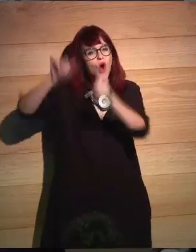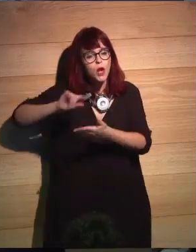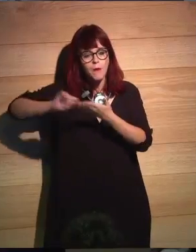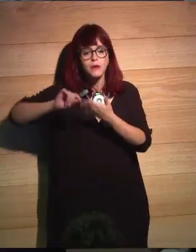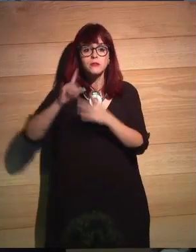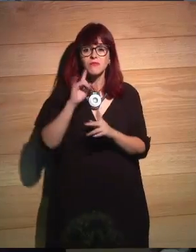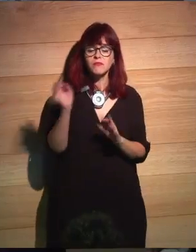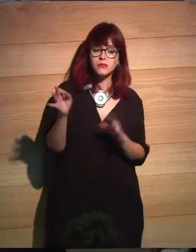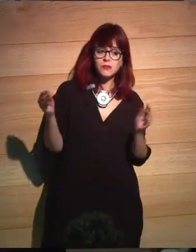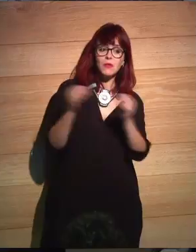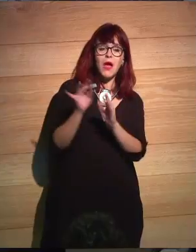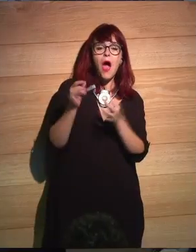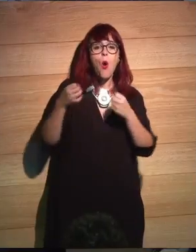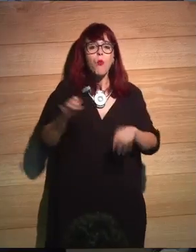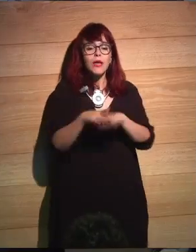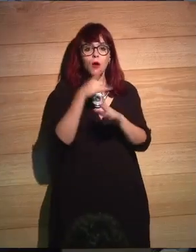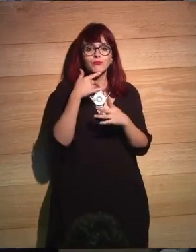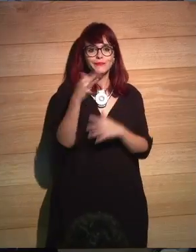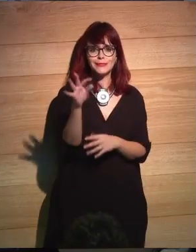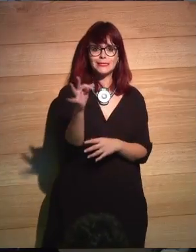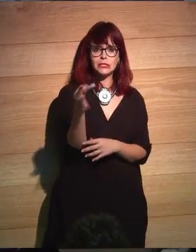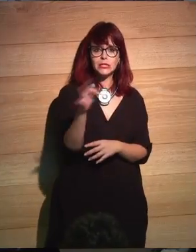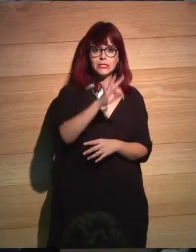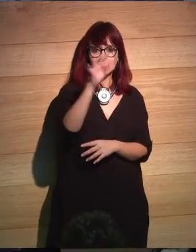have a Tesla in your garage, you can feel ill and